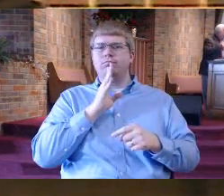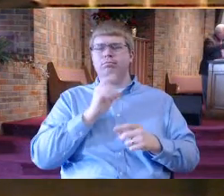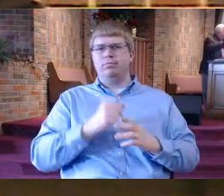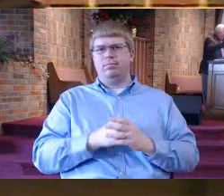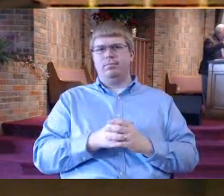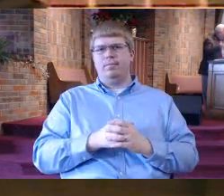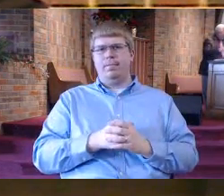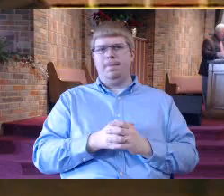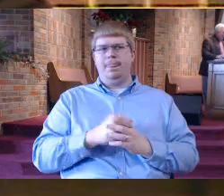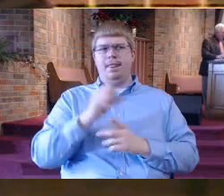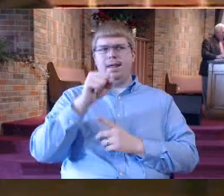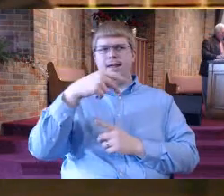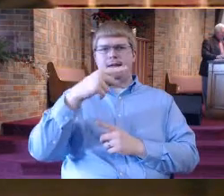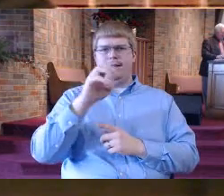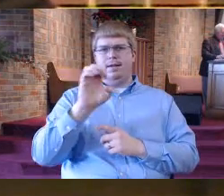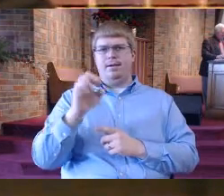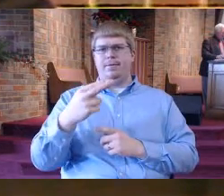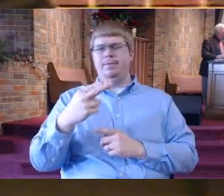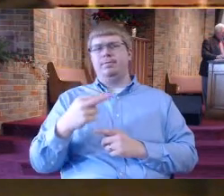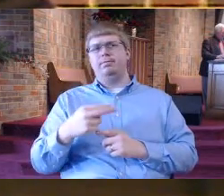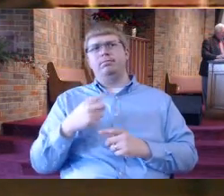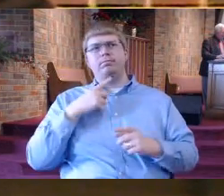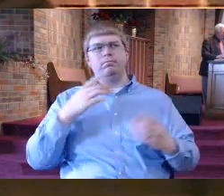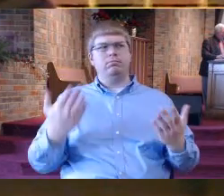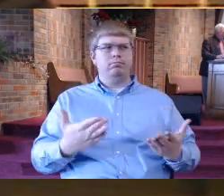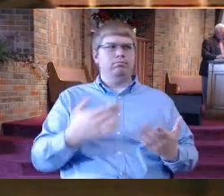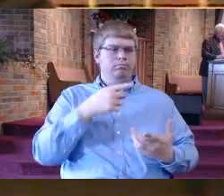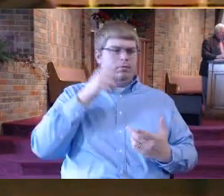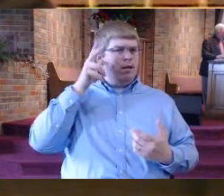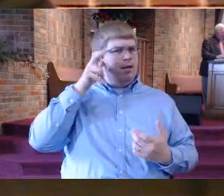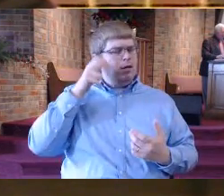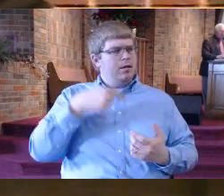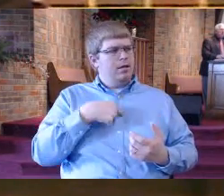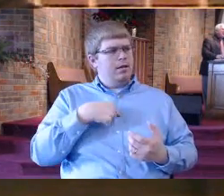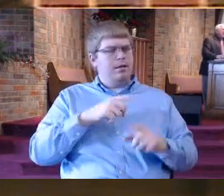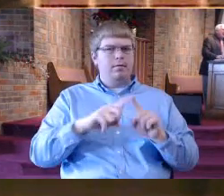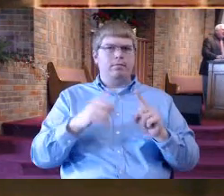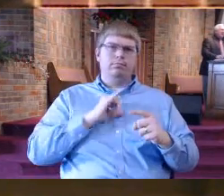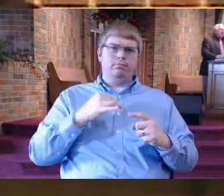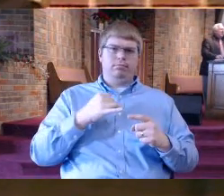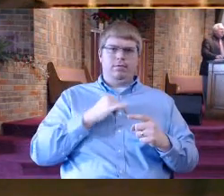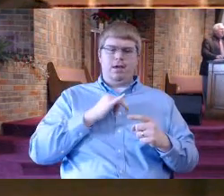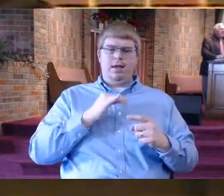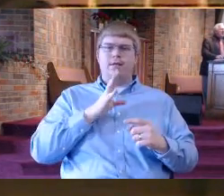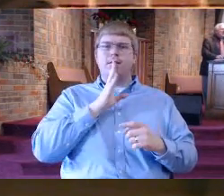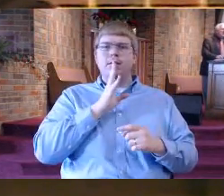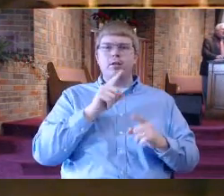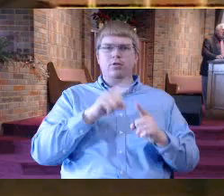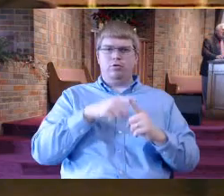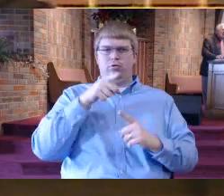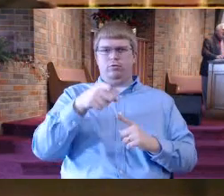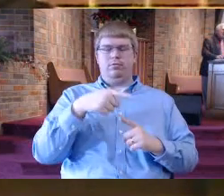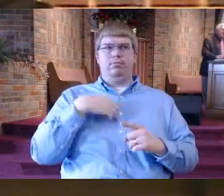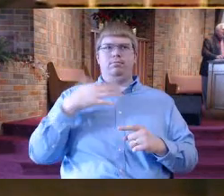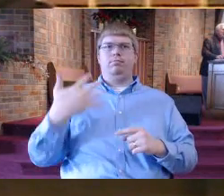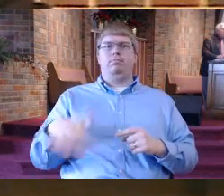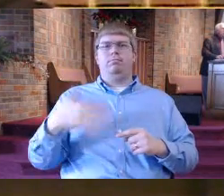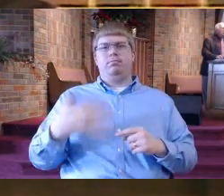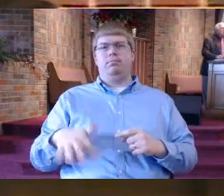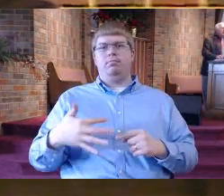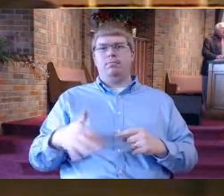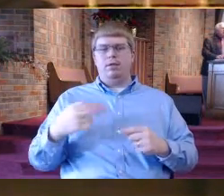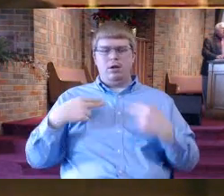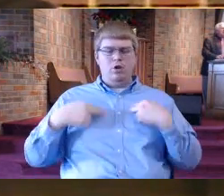You know, here we are. You are listening to me, but as I am speaking, it's an amazing thing.